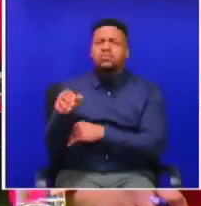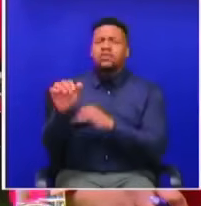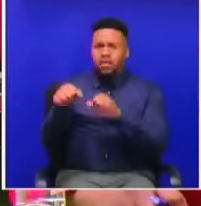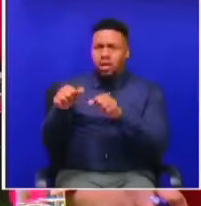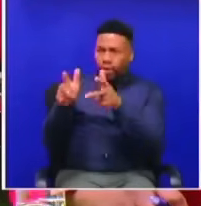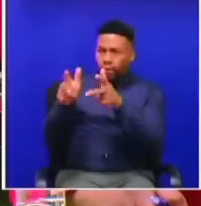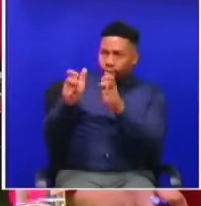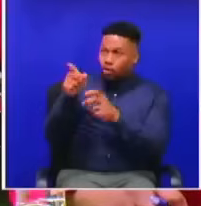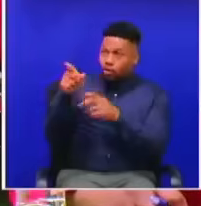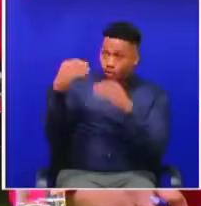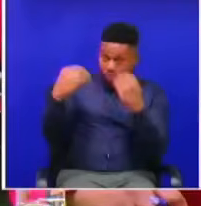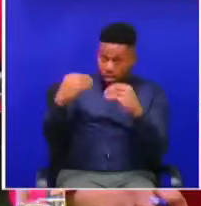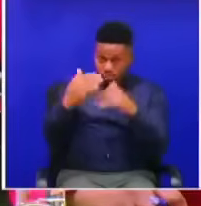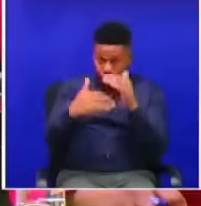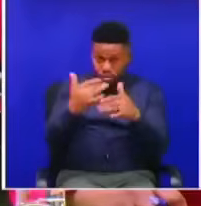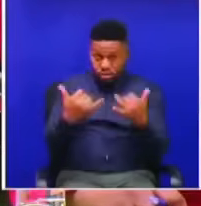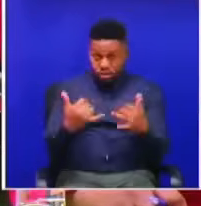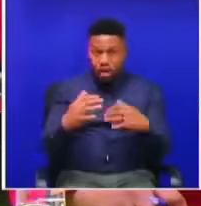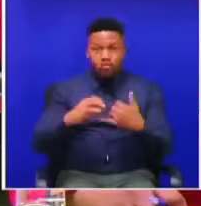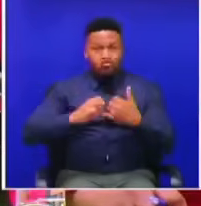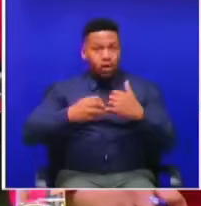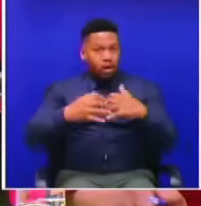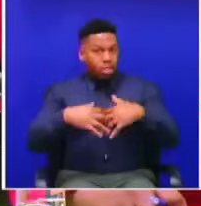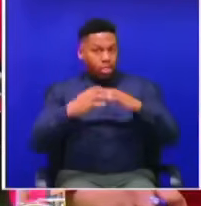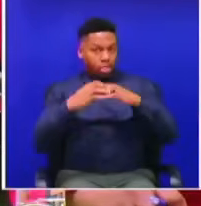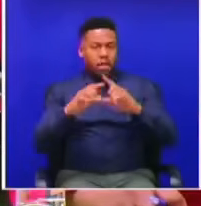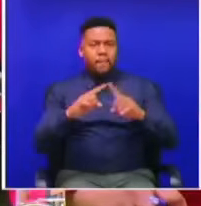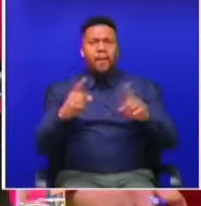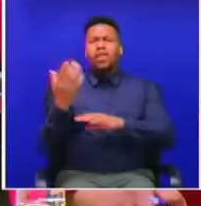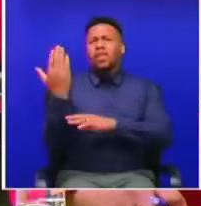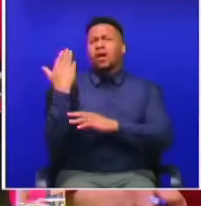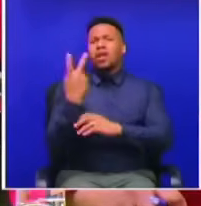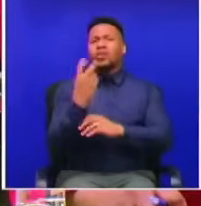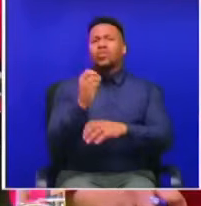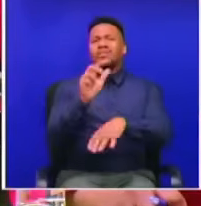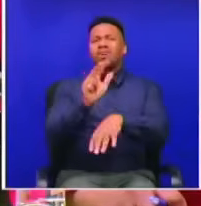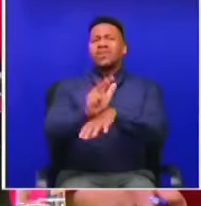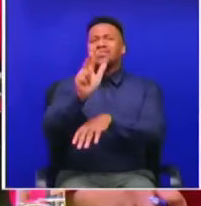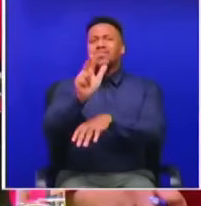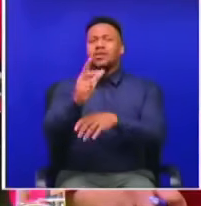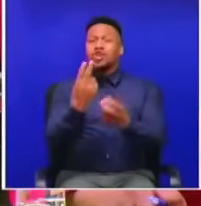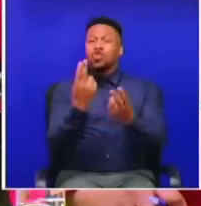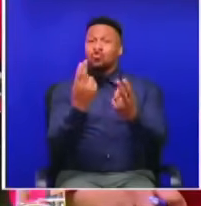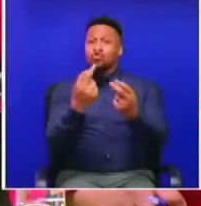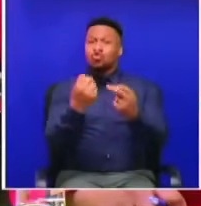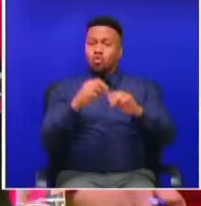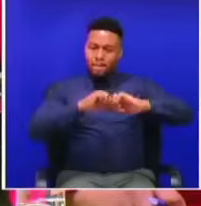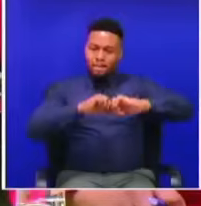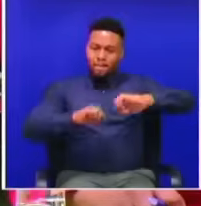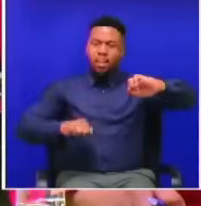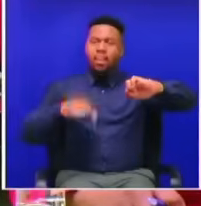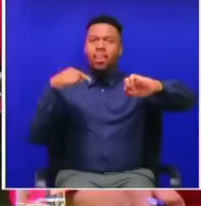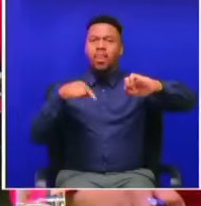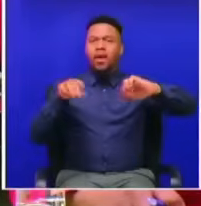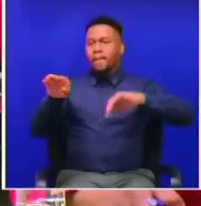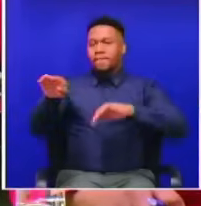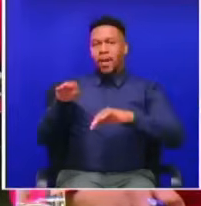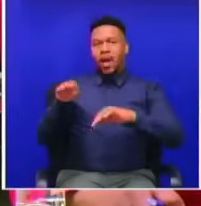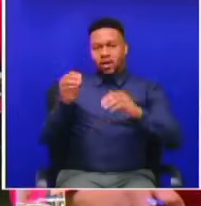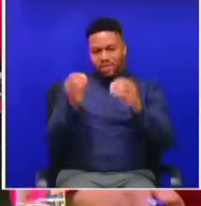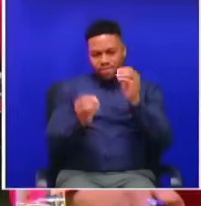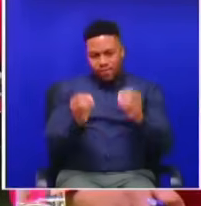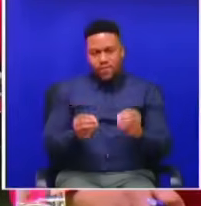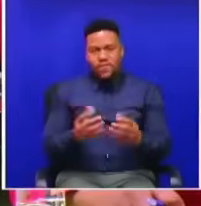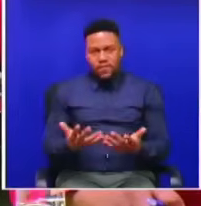bank. But in 2018, we introduced a bank amendment bill in terms of which we proposed that the bank should